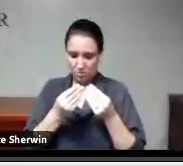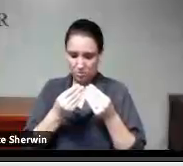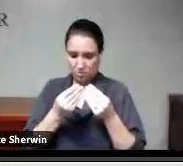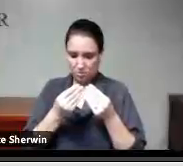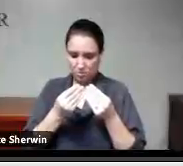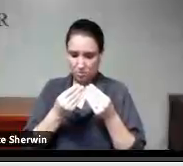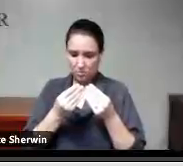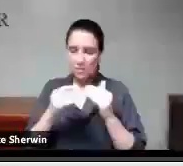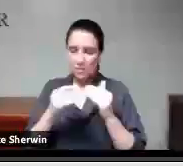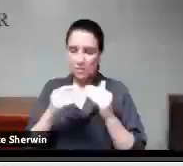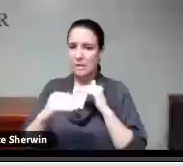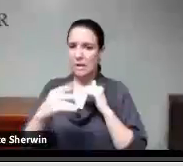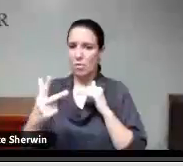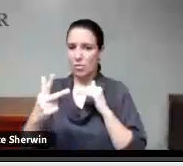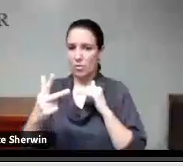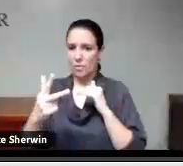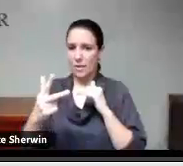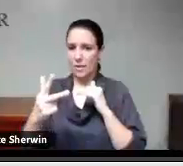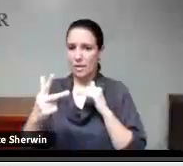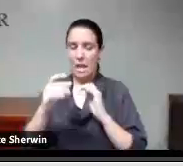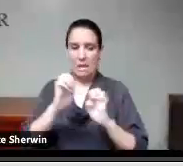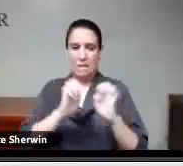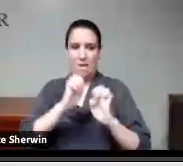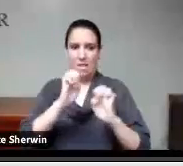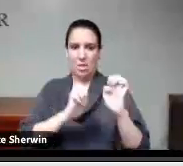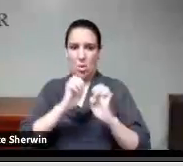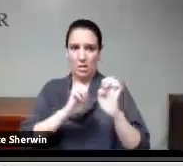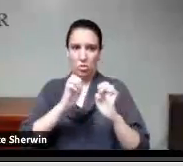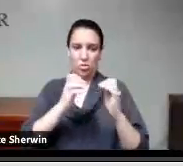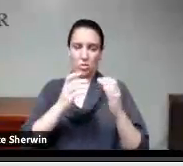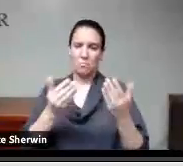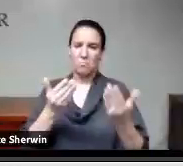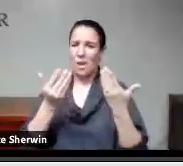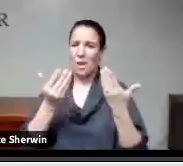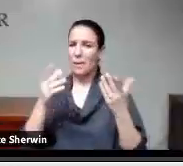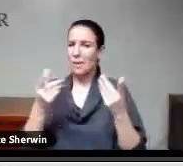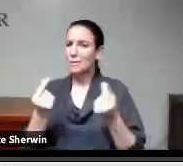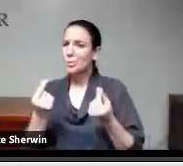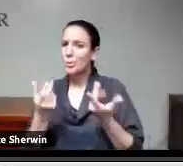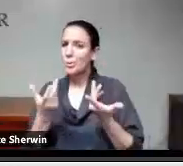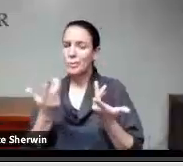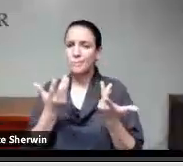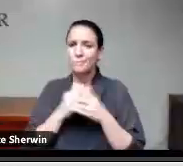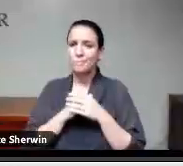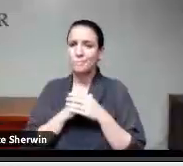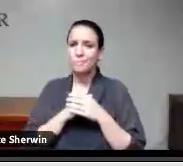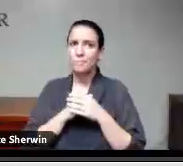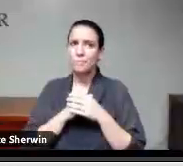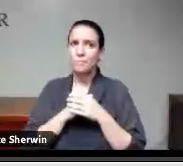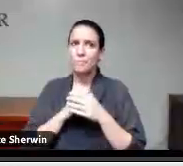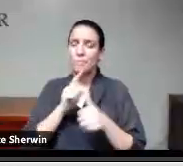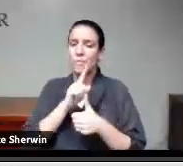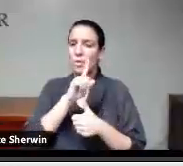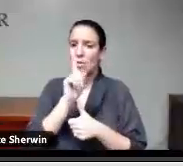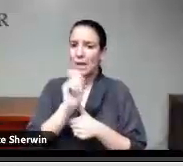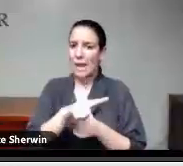3 evaluation may be something like asking people